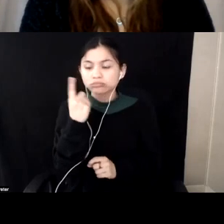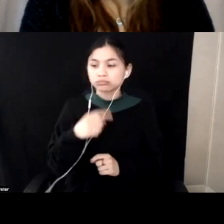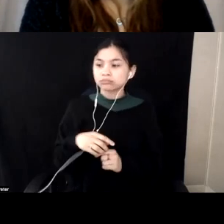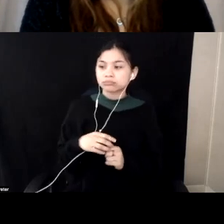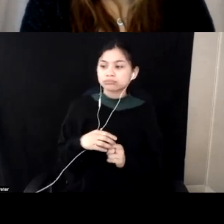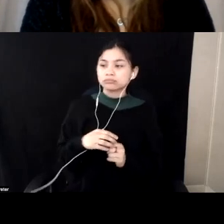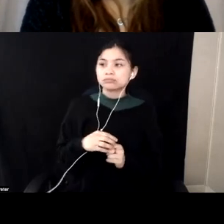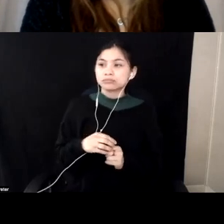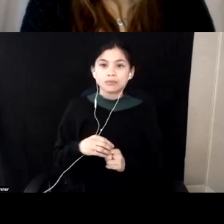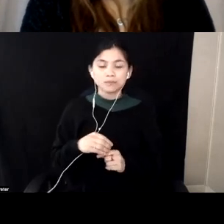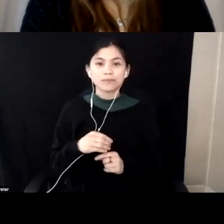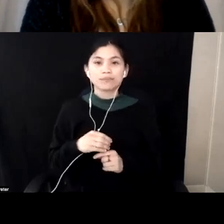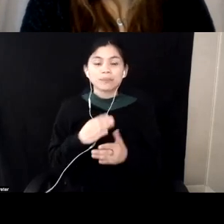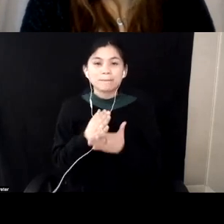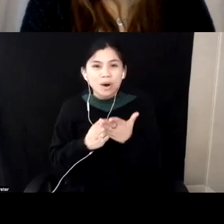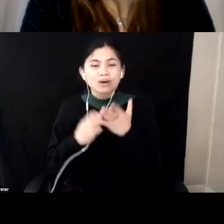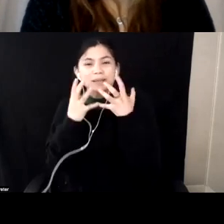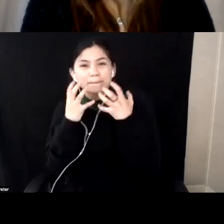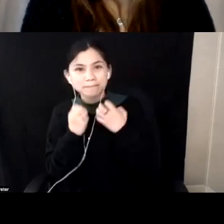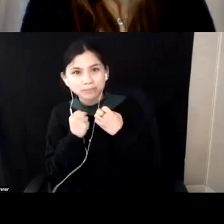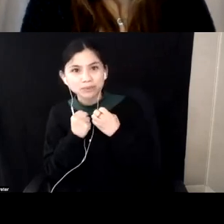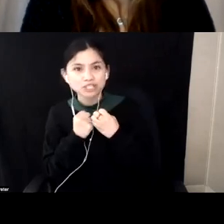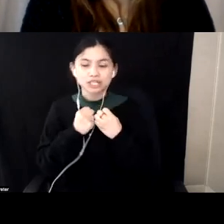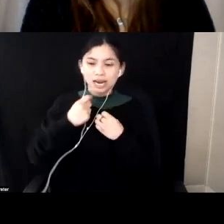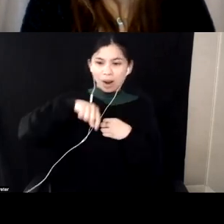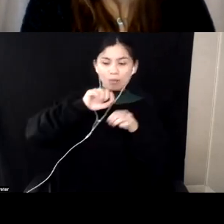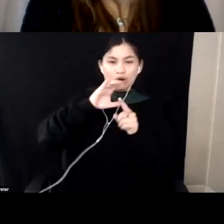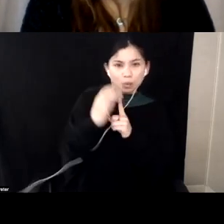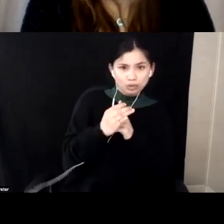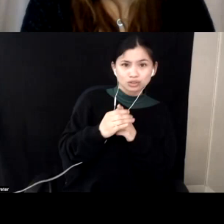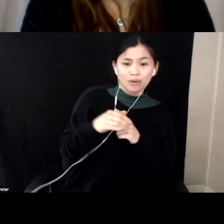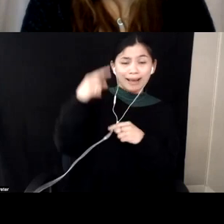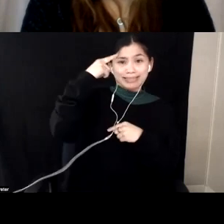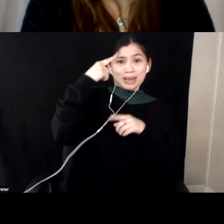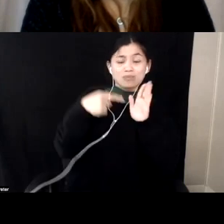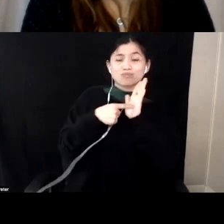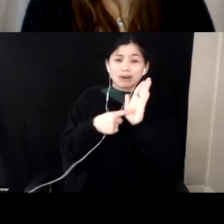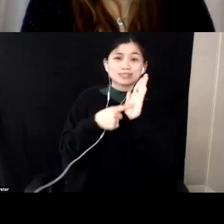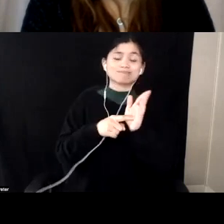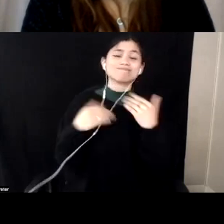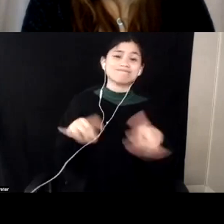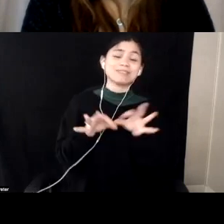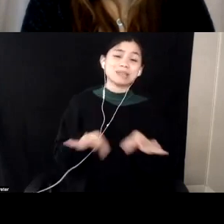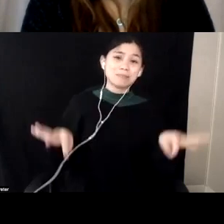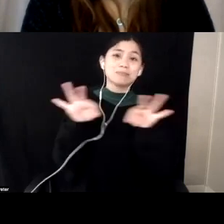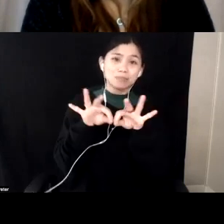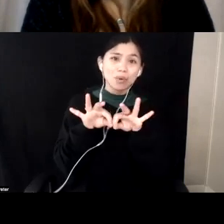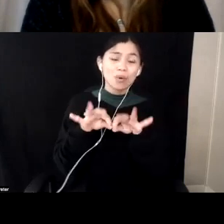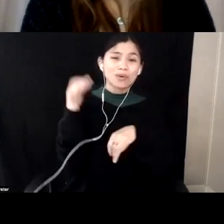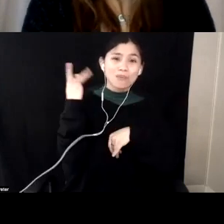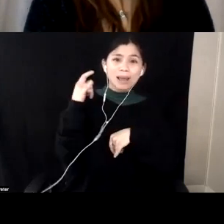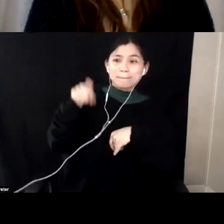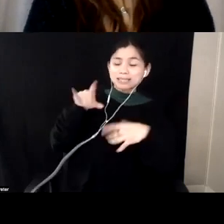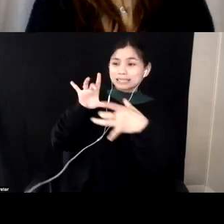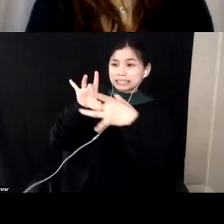I think that's where representation really matters. is being able to connect